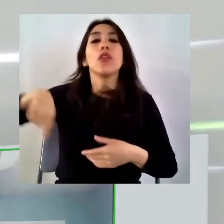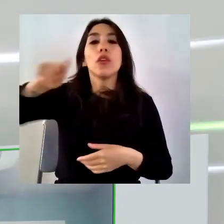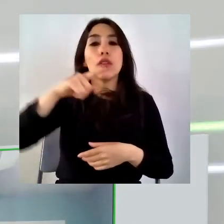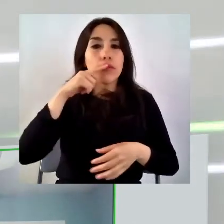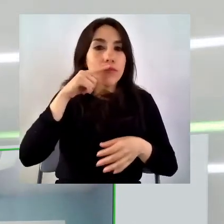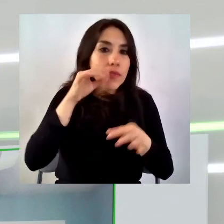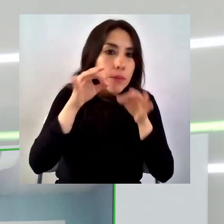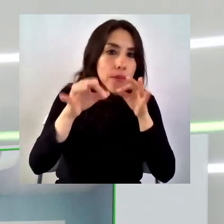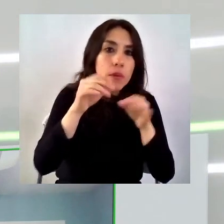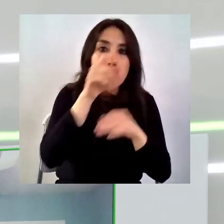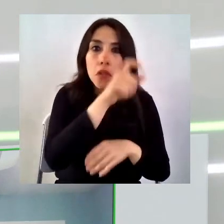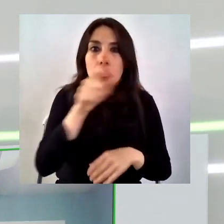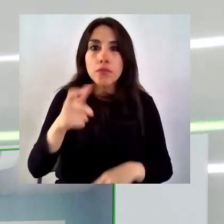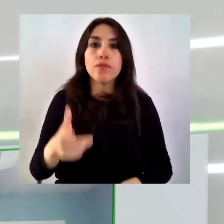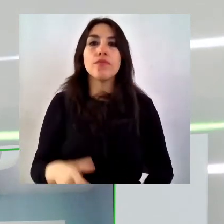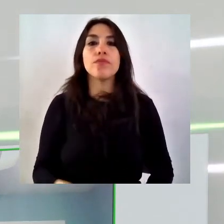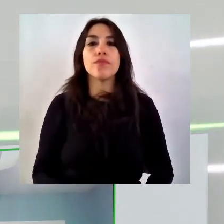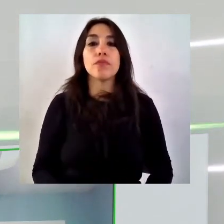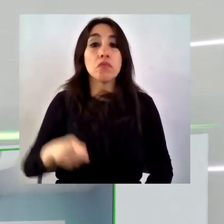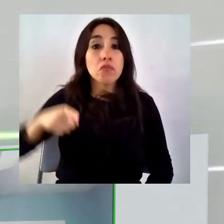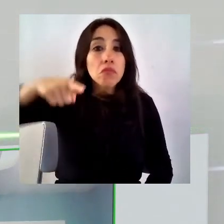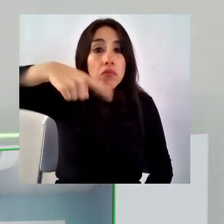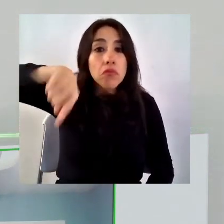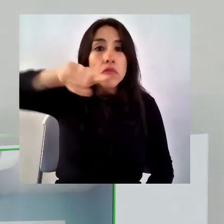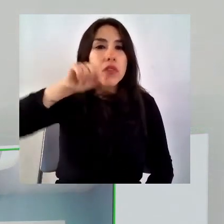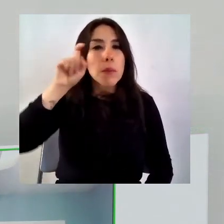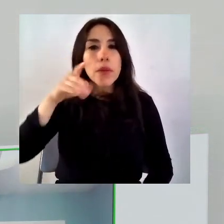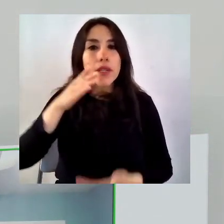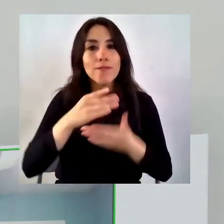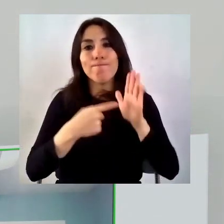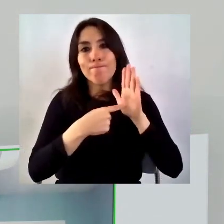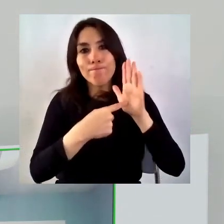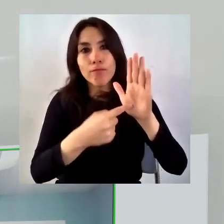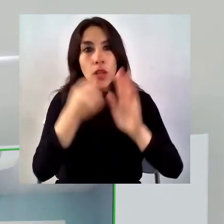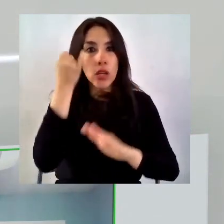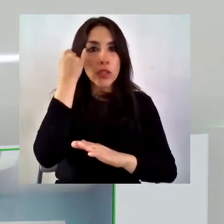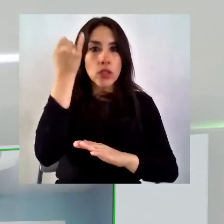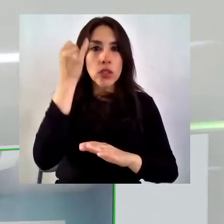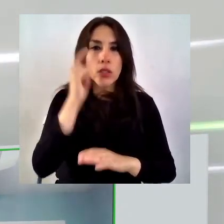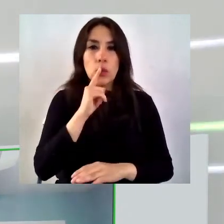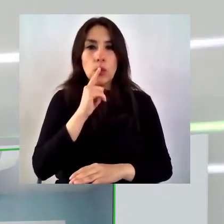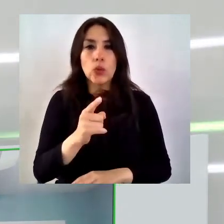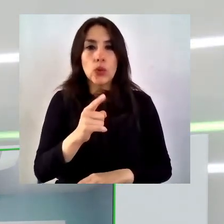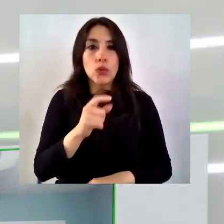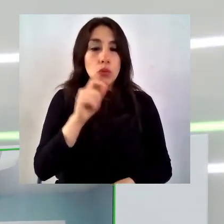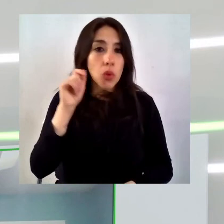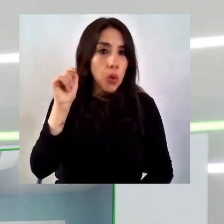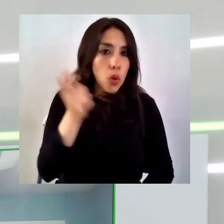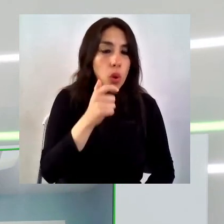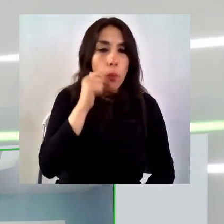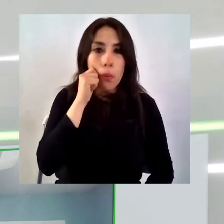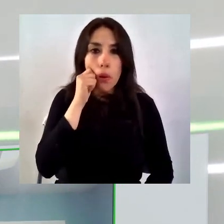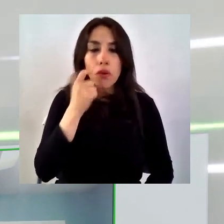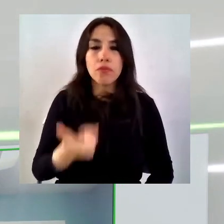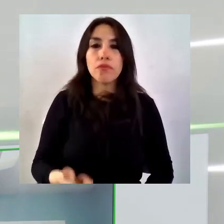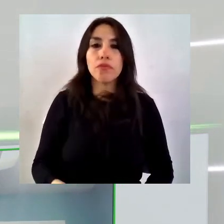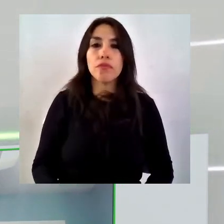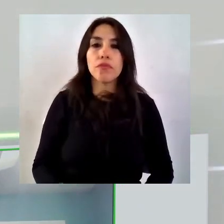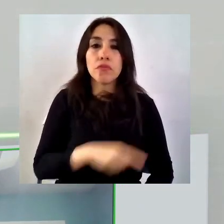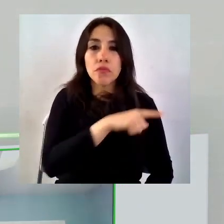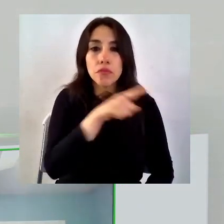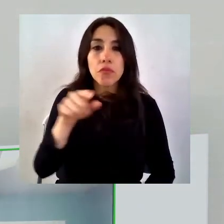drumbeat of being truly human and bringing your whole self to work, that was there. I started to engage more, share more. I